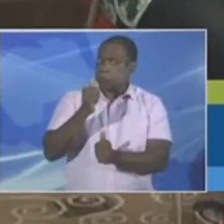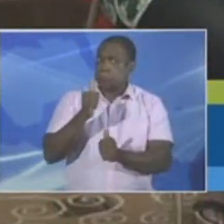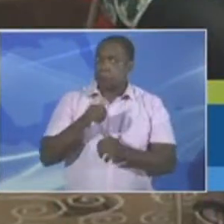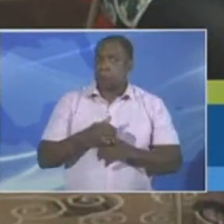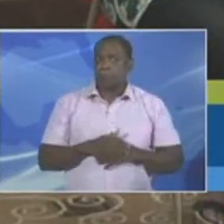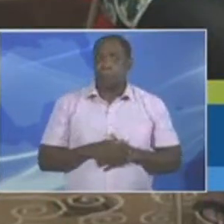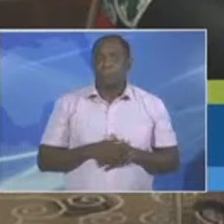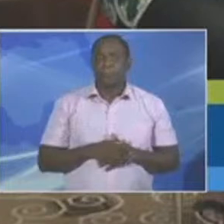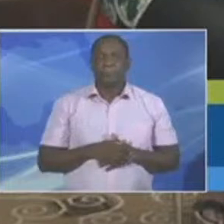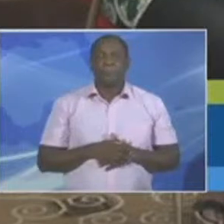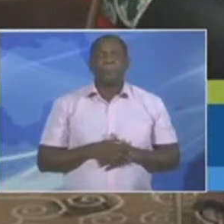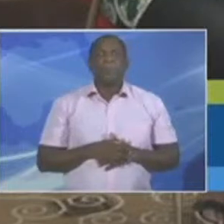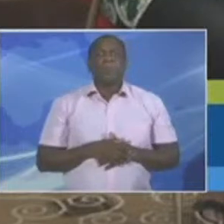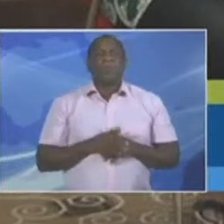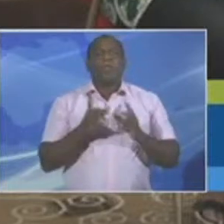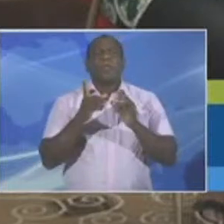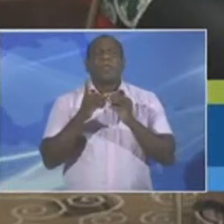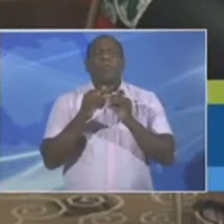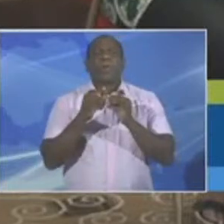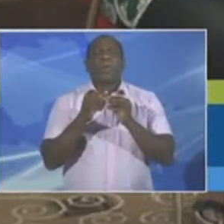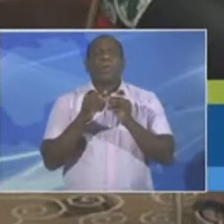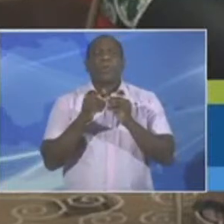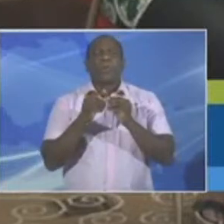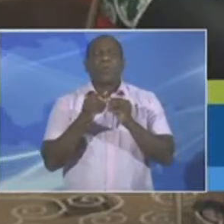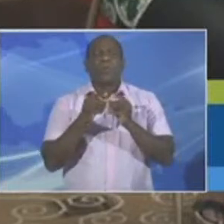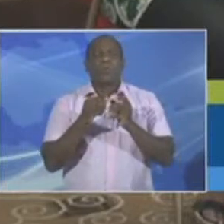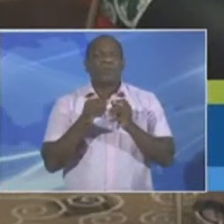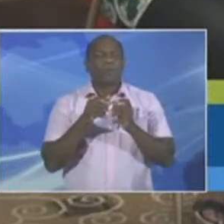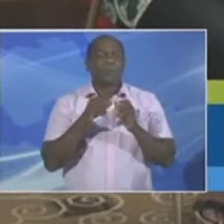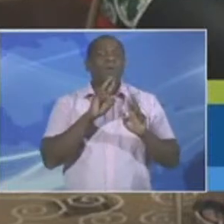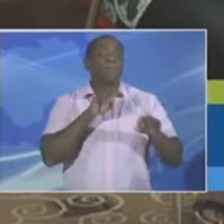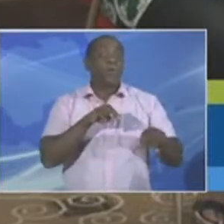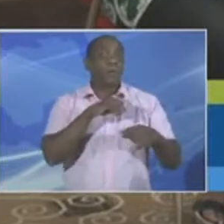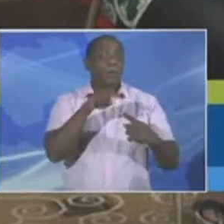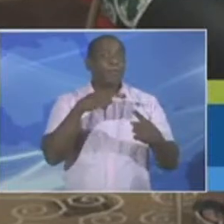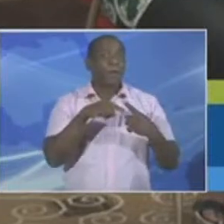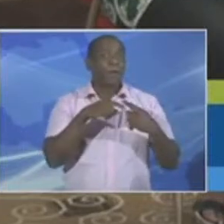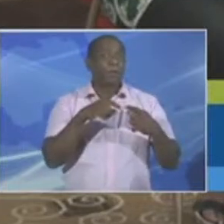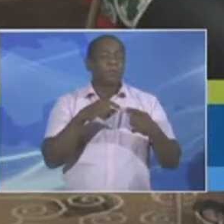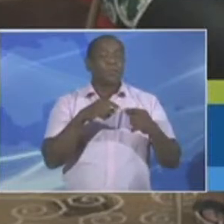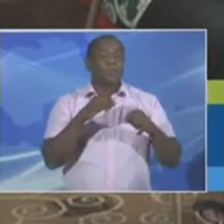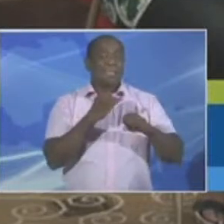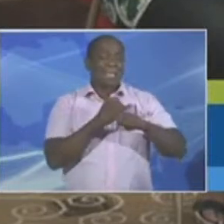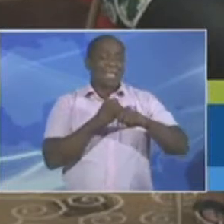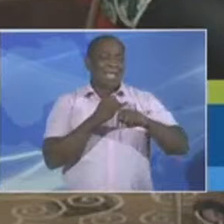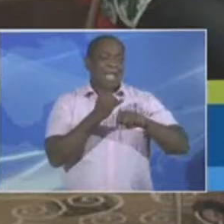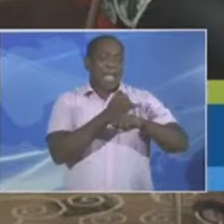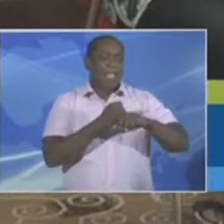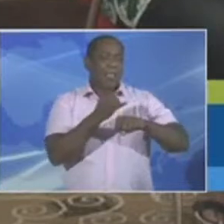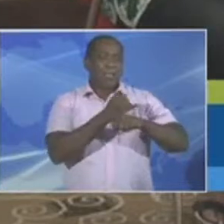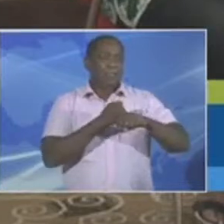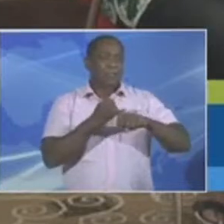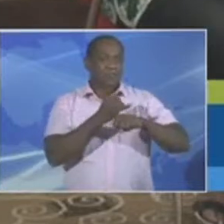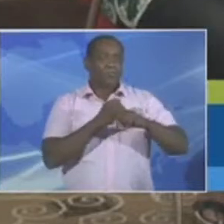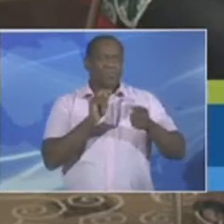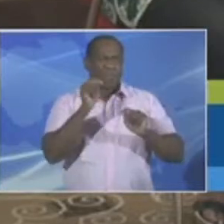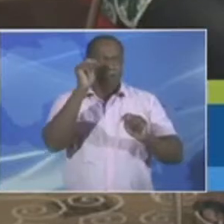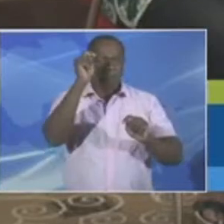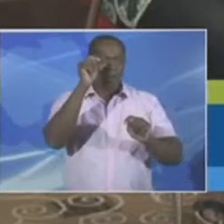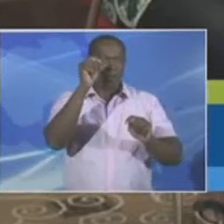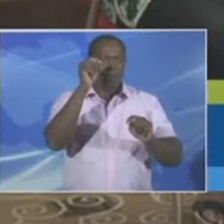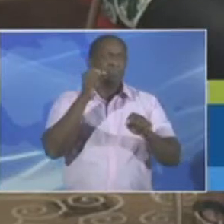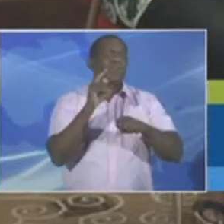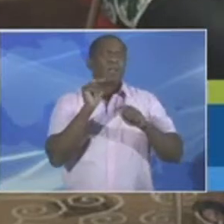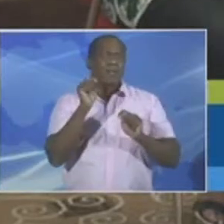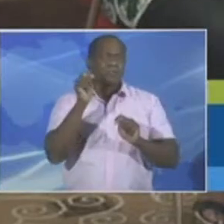I just have one more thing, sir. The report into the blackout, the nationwide blackout, island-wide blackout of February, the month is up that it was supposed